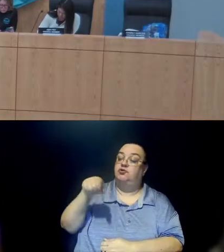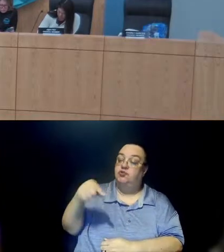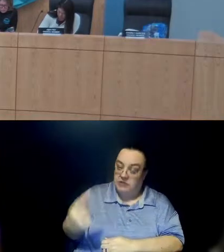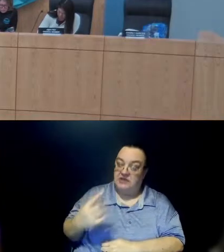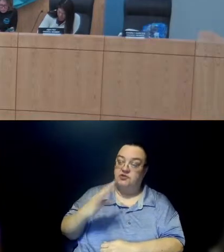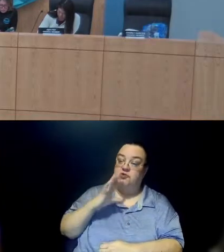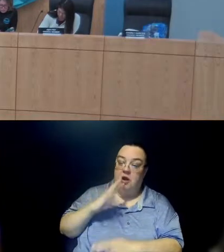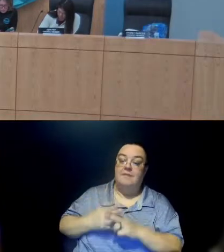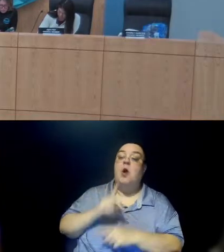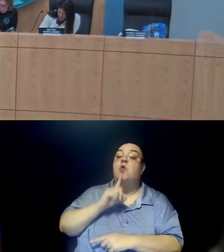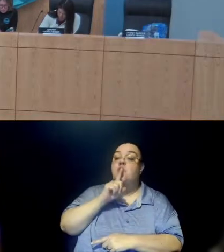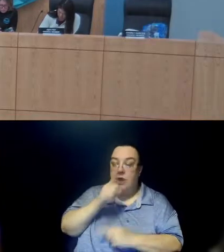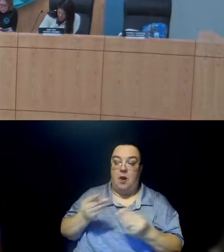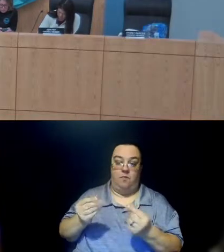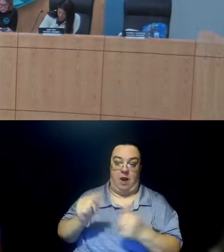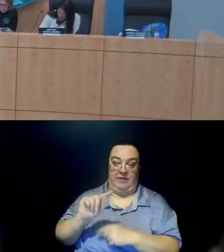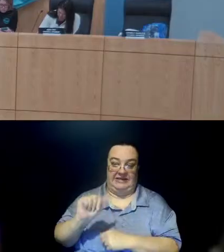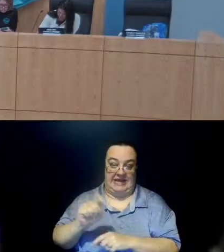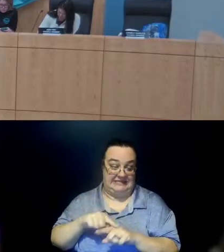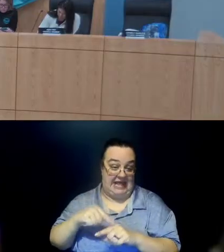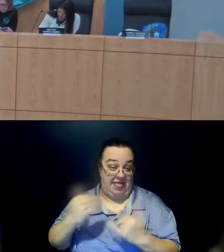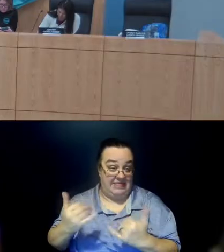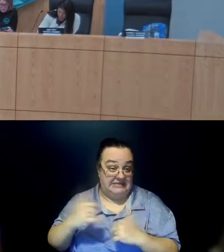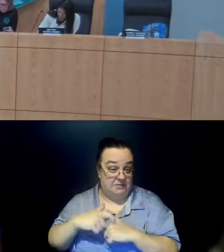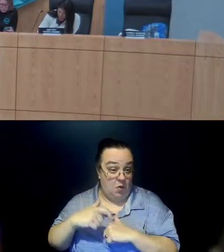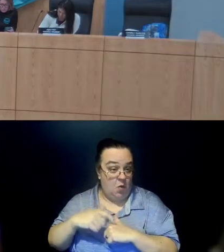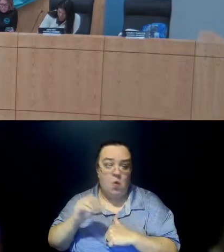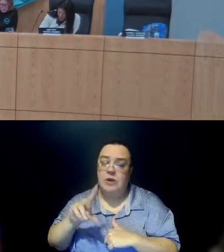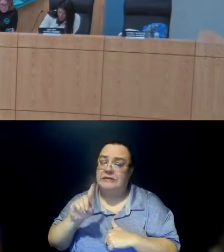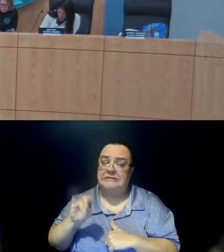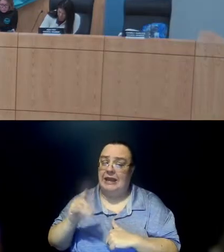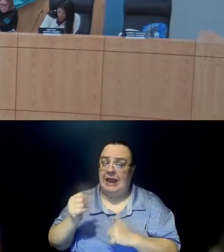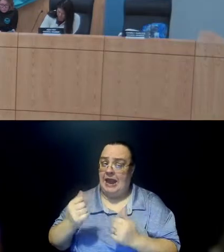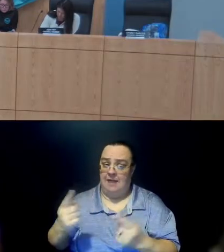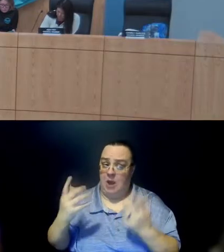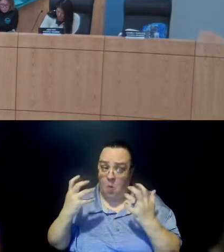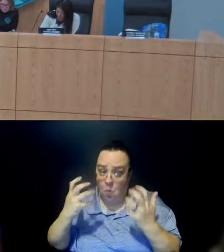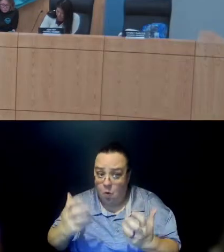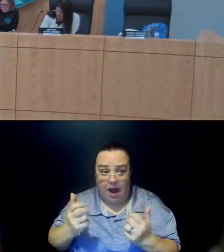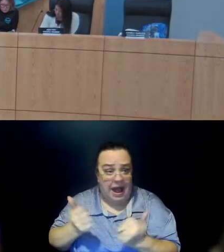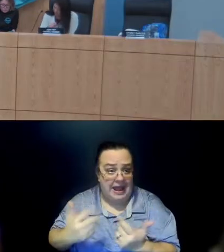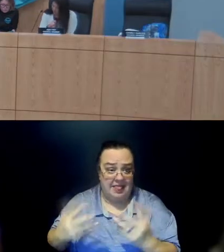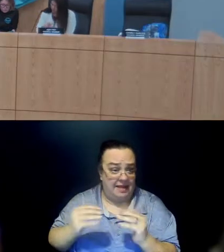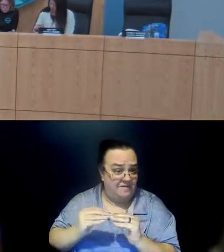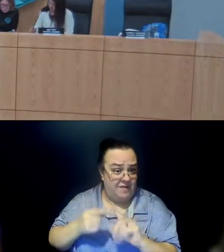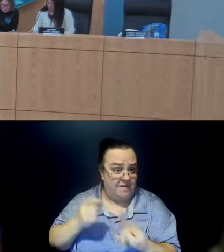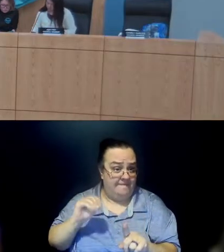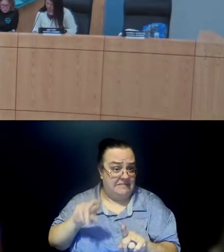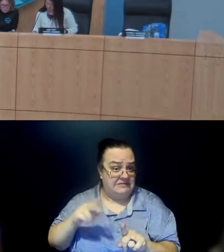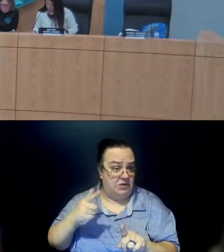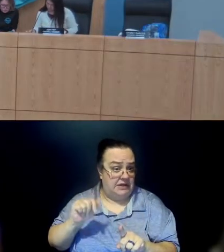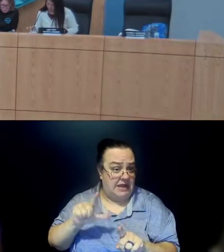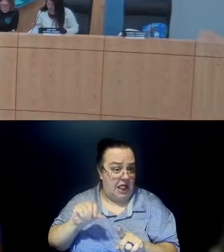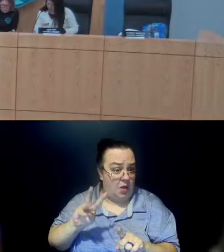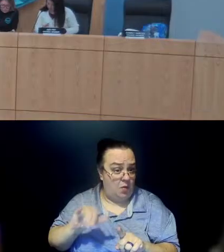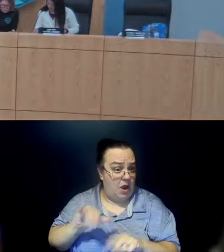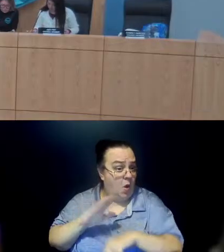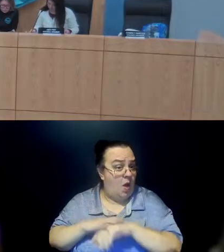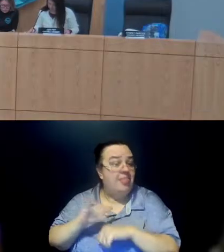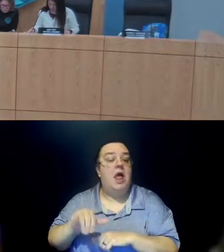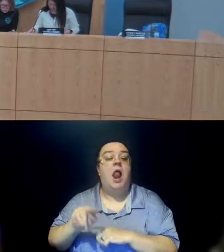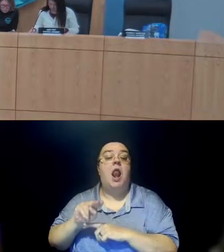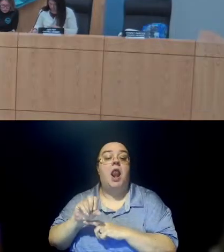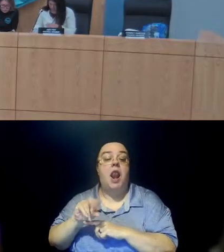real property taxes at this point? Or did anybody want anything further from Mr. Galloway on the